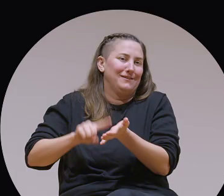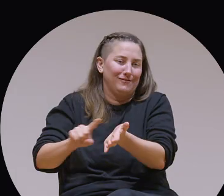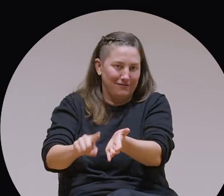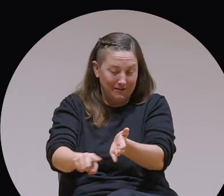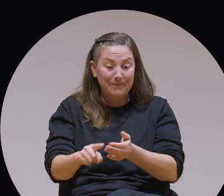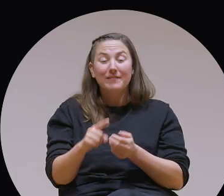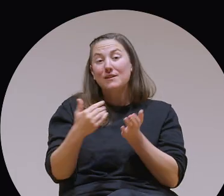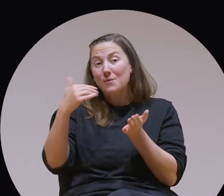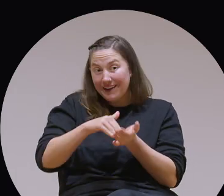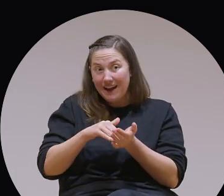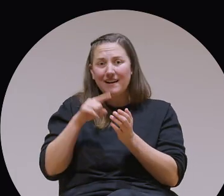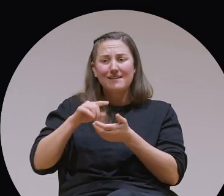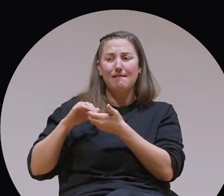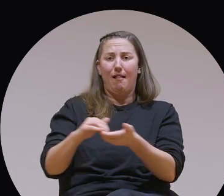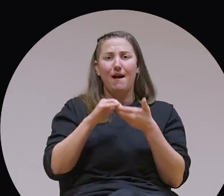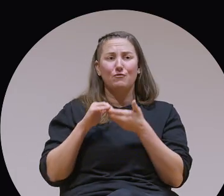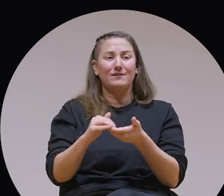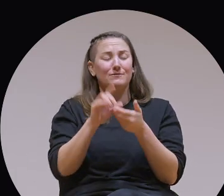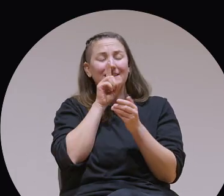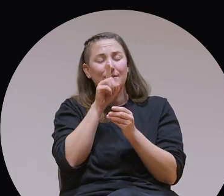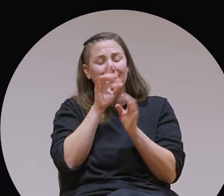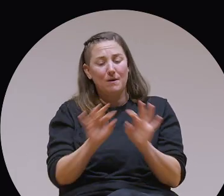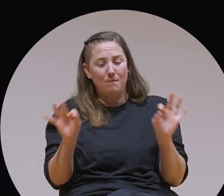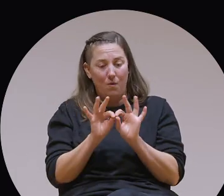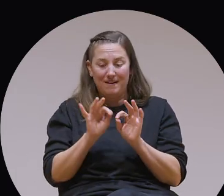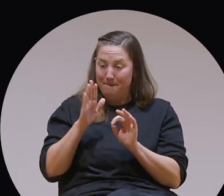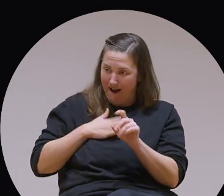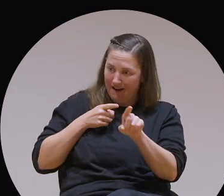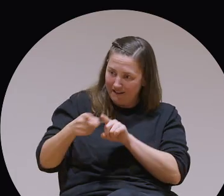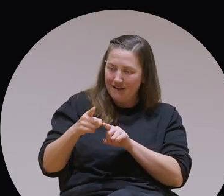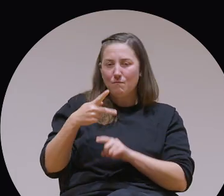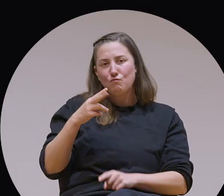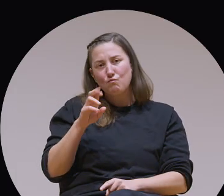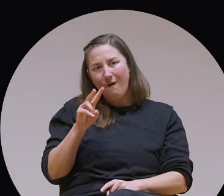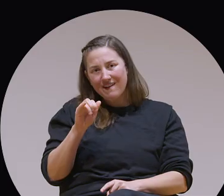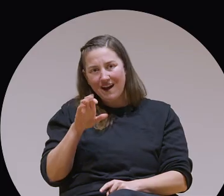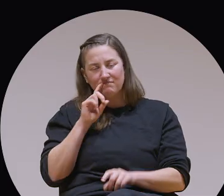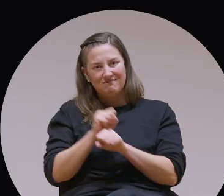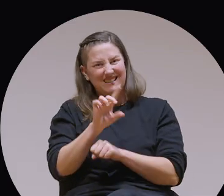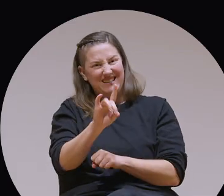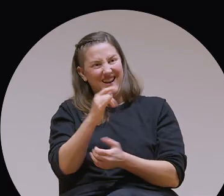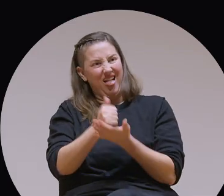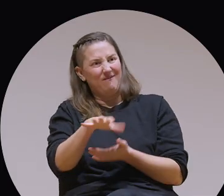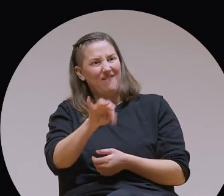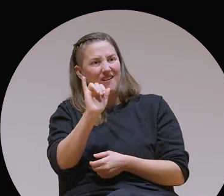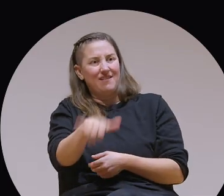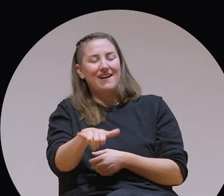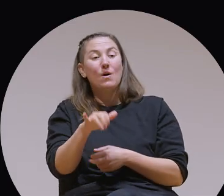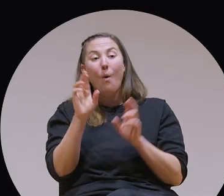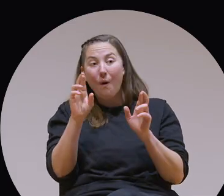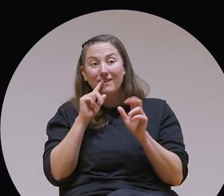So again, this collaboration, so the Provenance research has led to this tremendous discovery, and we're really hopeful that we can have a